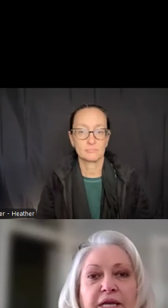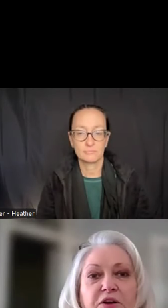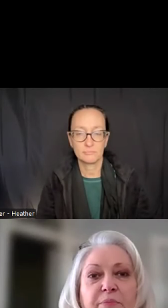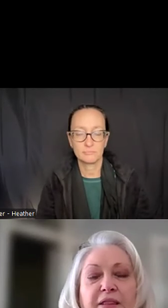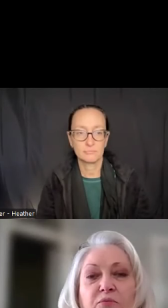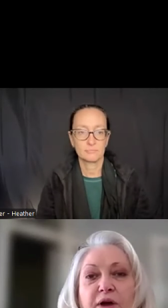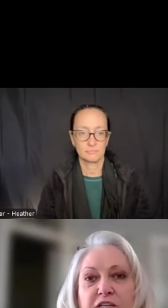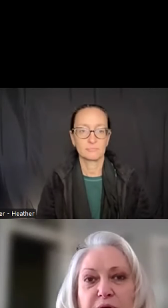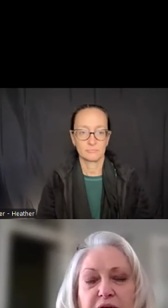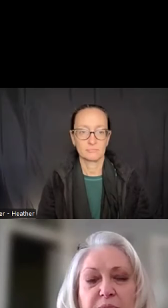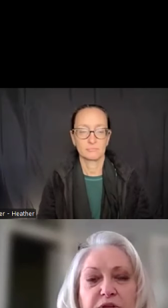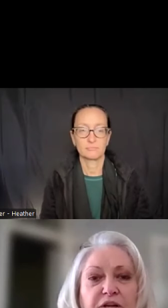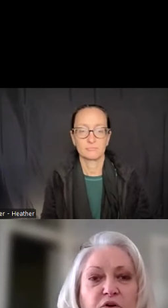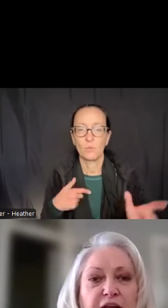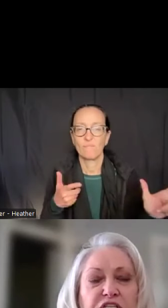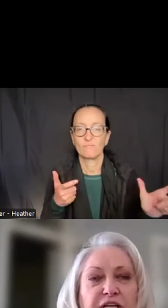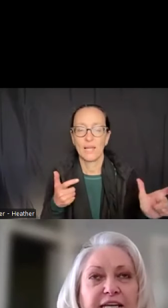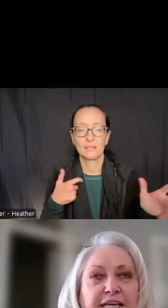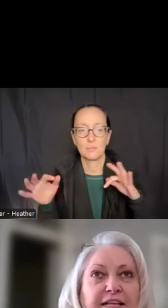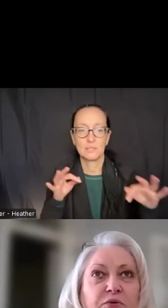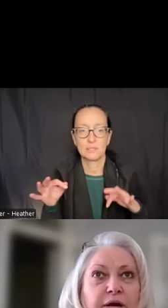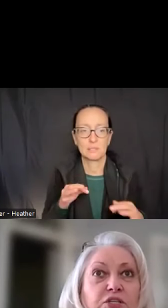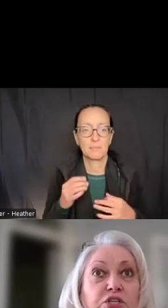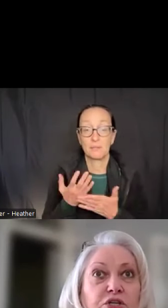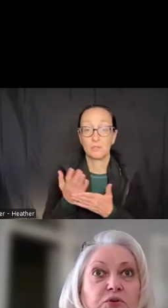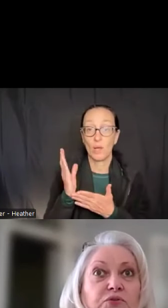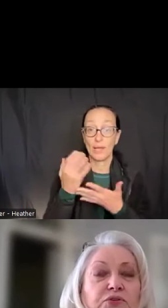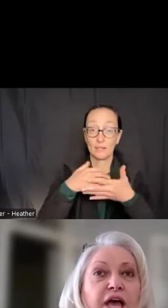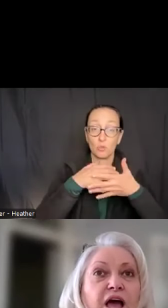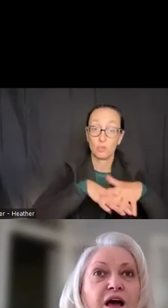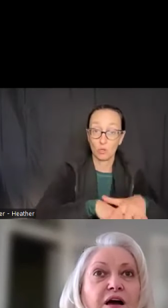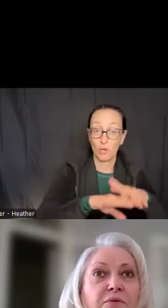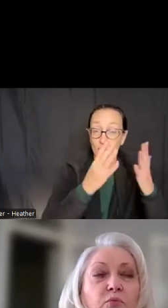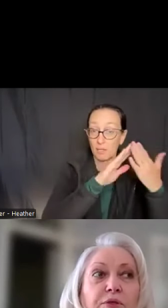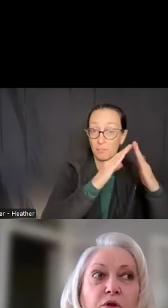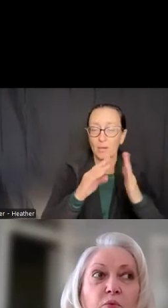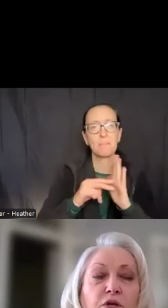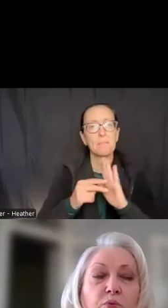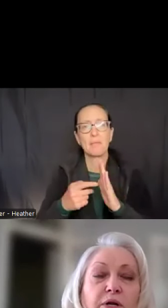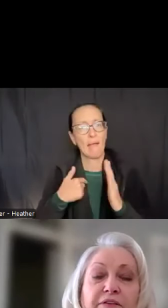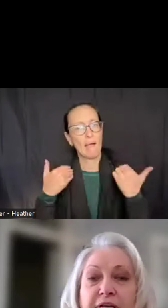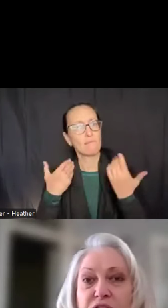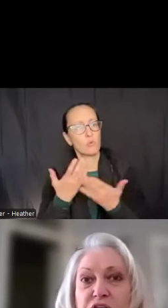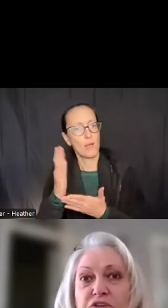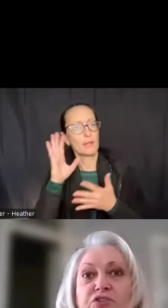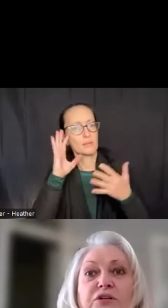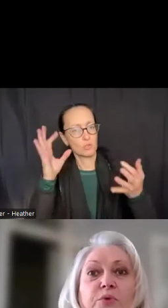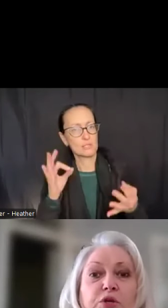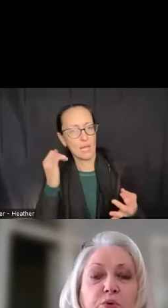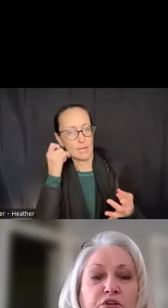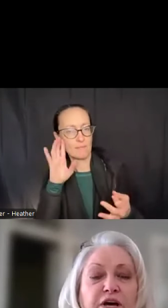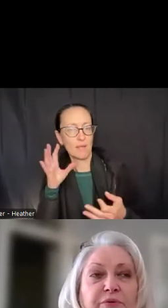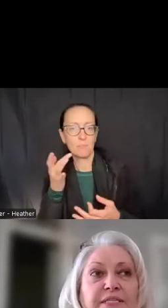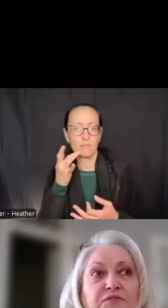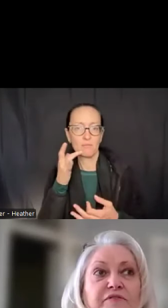Talk quickly here about the right to community integration. Again, that's the right to choose whether you want to live in an institution,